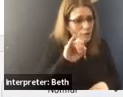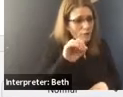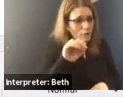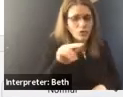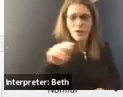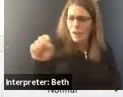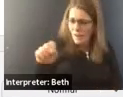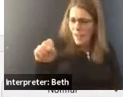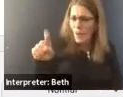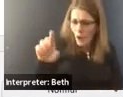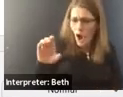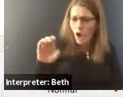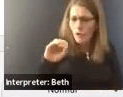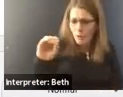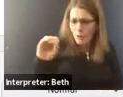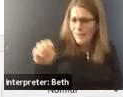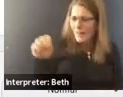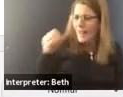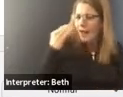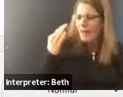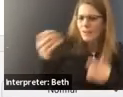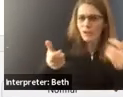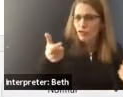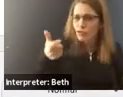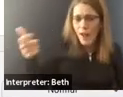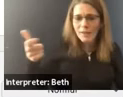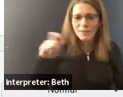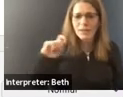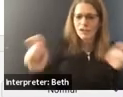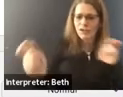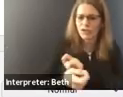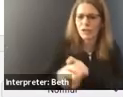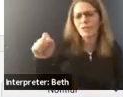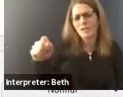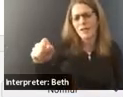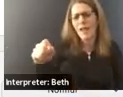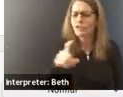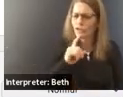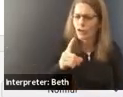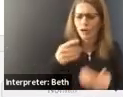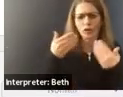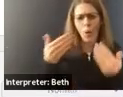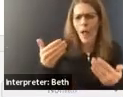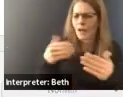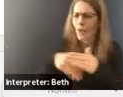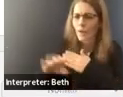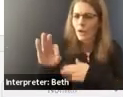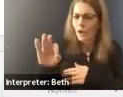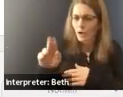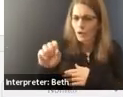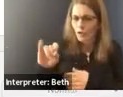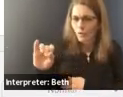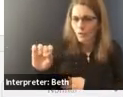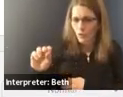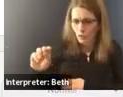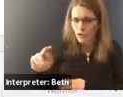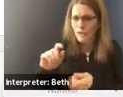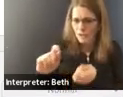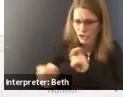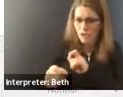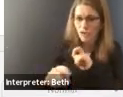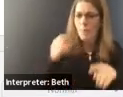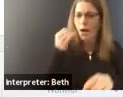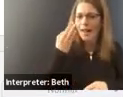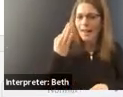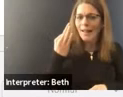drastic change, yeah, sure. Quickly go change it in fusion. Yes. But if I'm doing a minor change, like I want